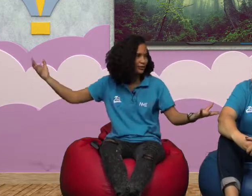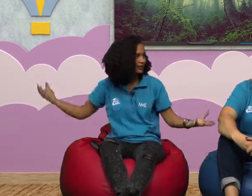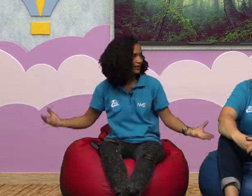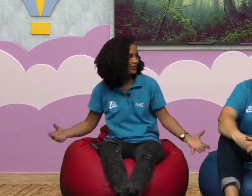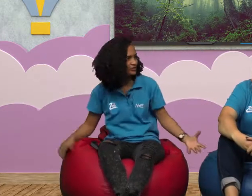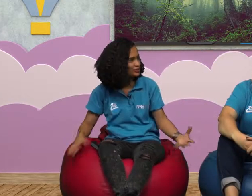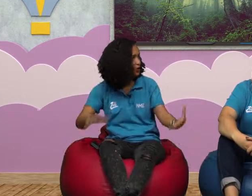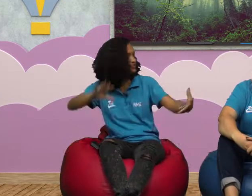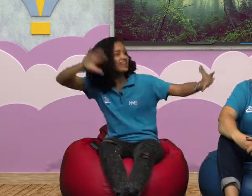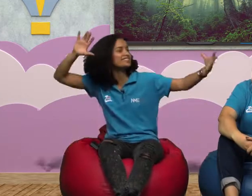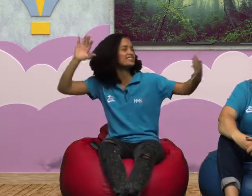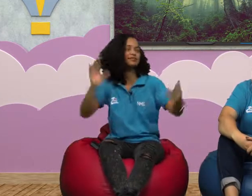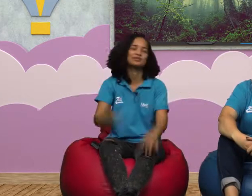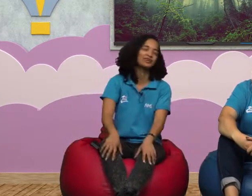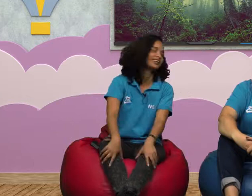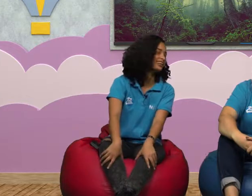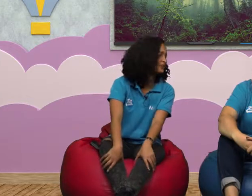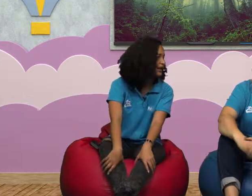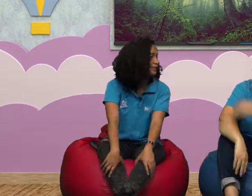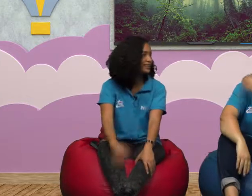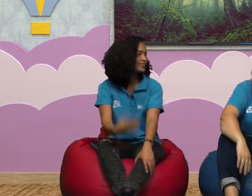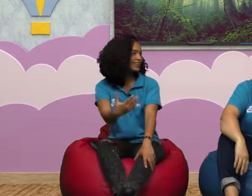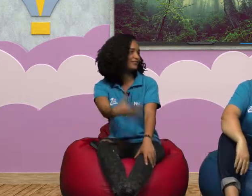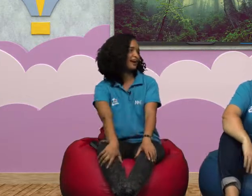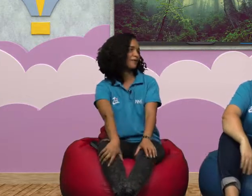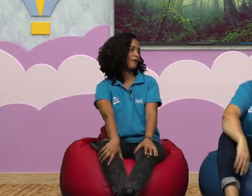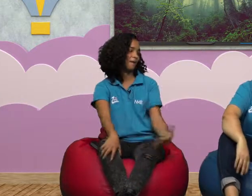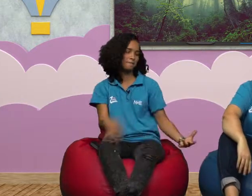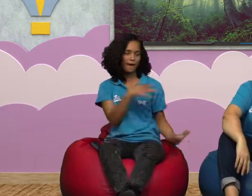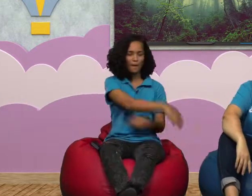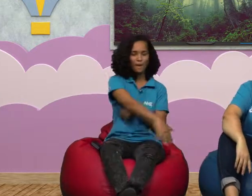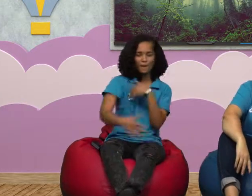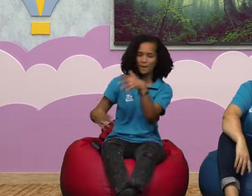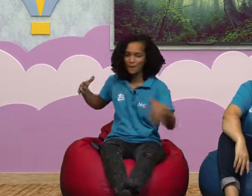mouth and destroys villages. I'm joking. No, yeah, but fire one.